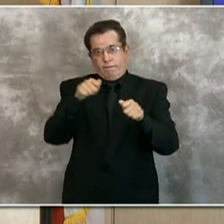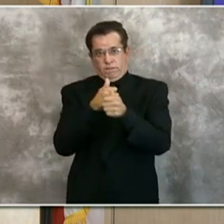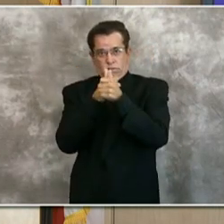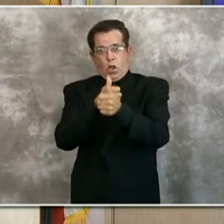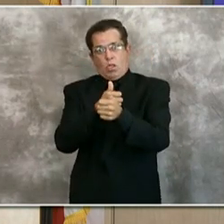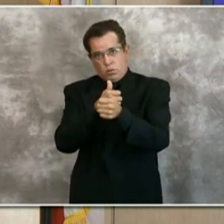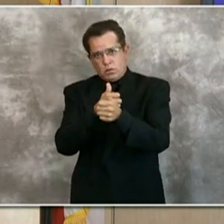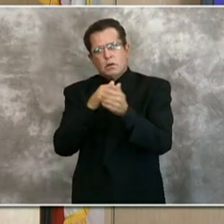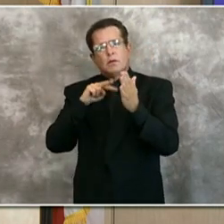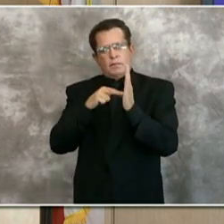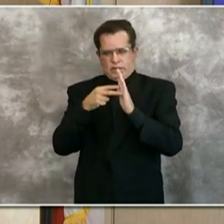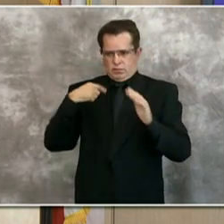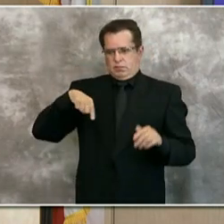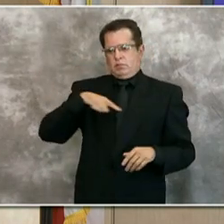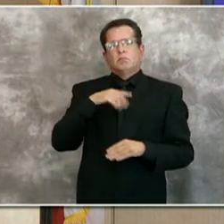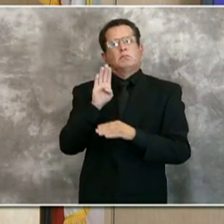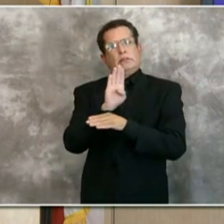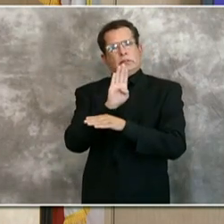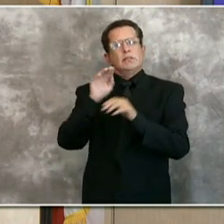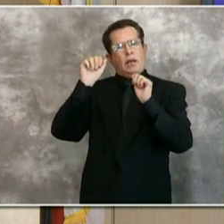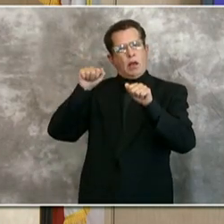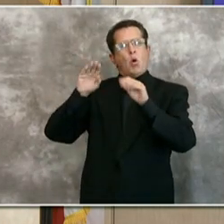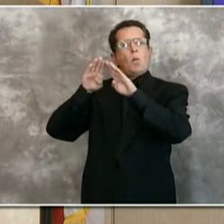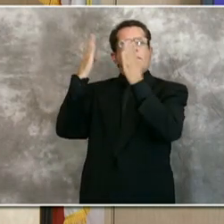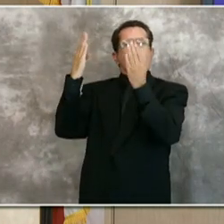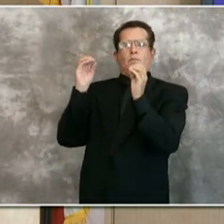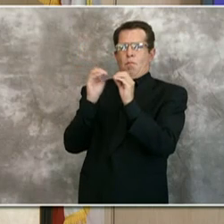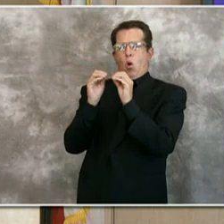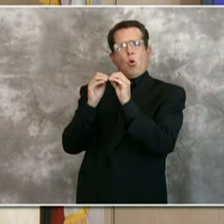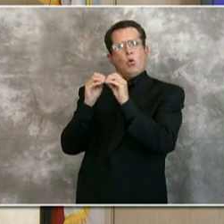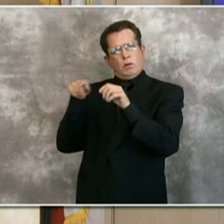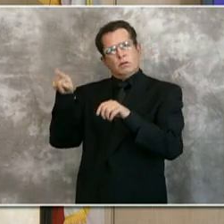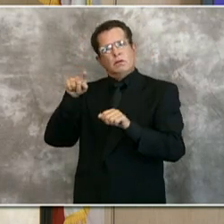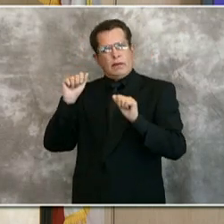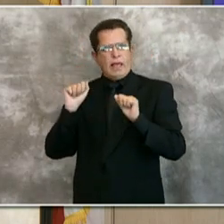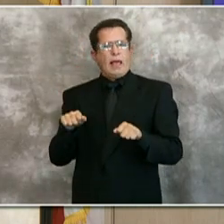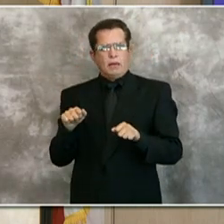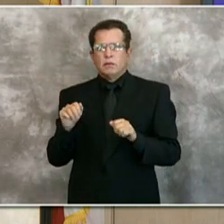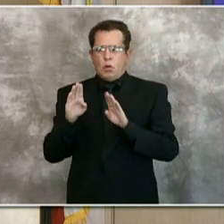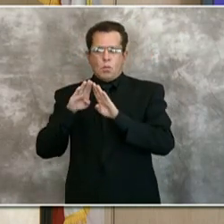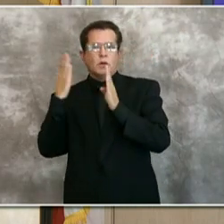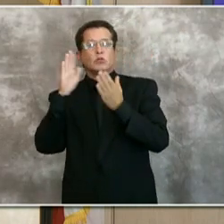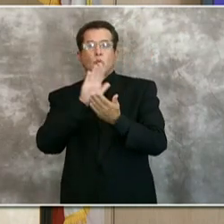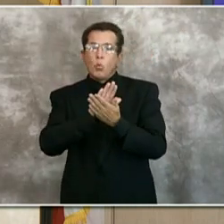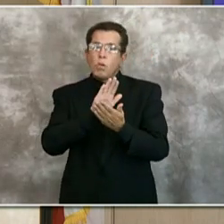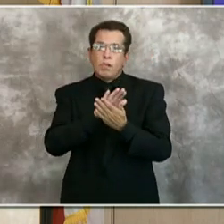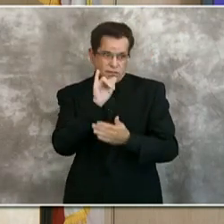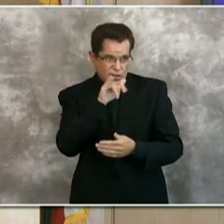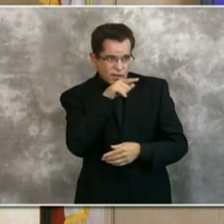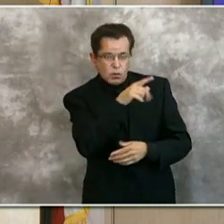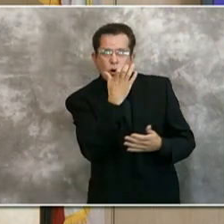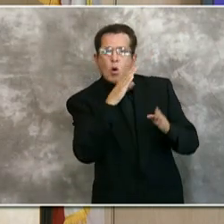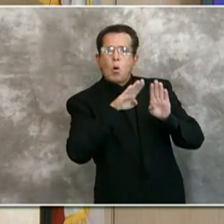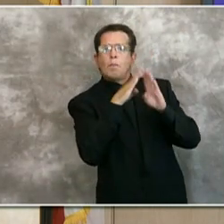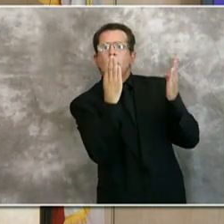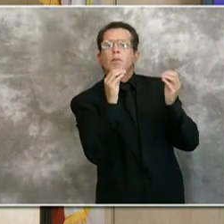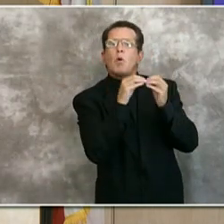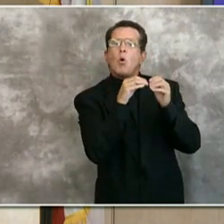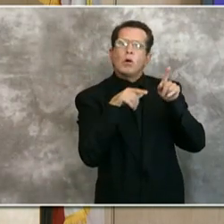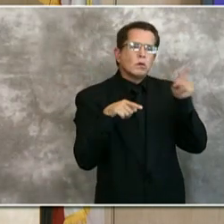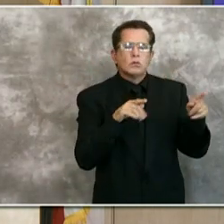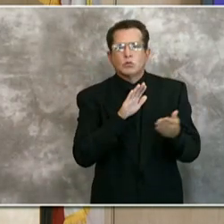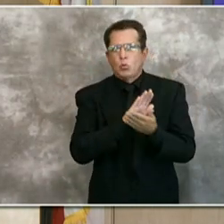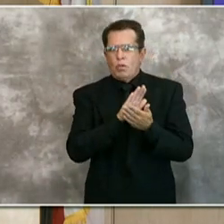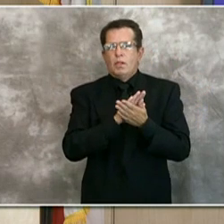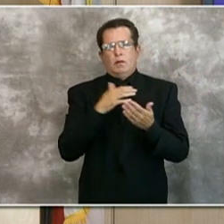community, allow us to get more of our businesses open, allow us to begin to have conversations about safely reopening schools, and so we remain focused as a